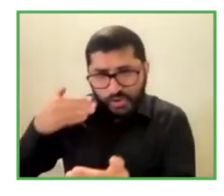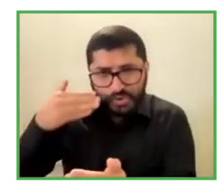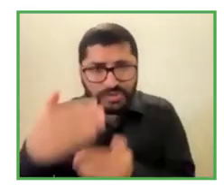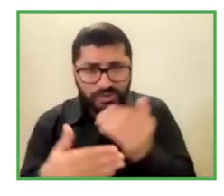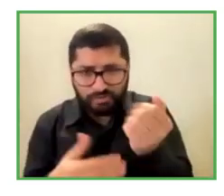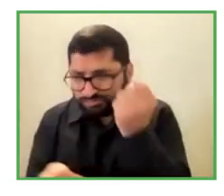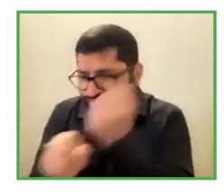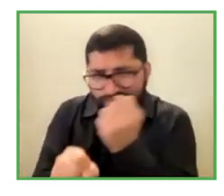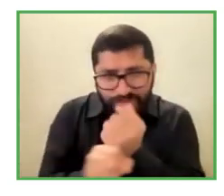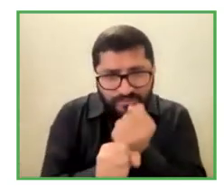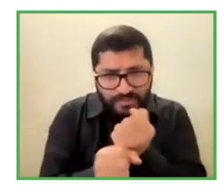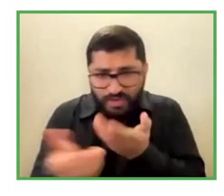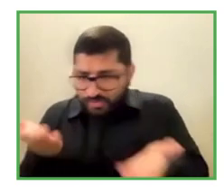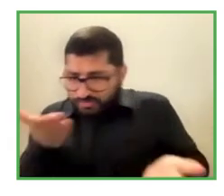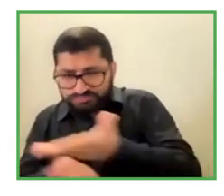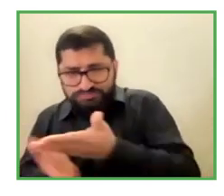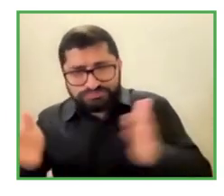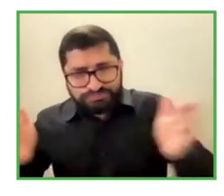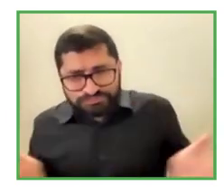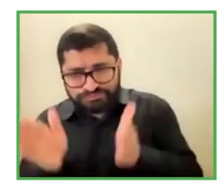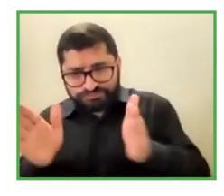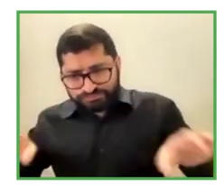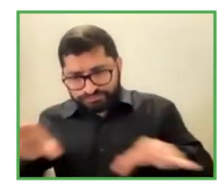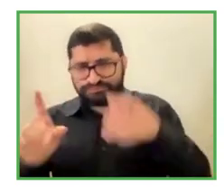forward and objectives. And I can say that